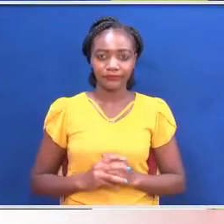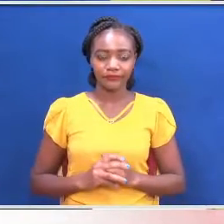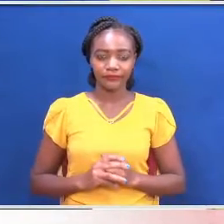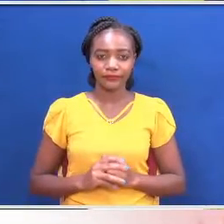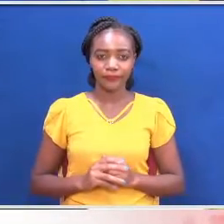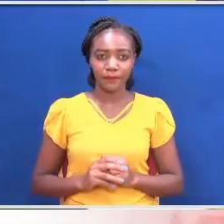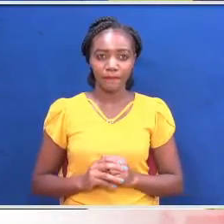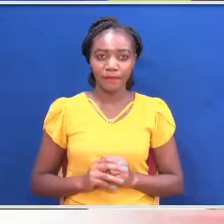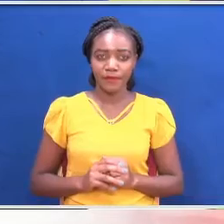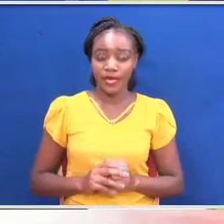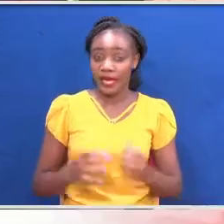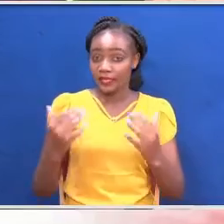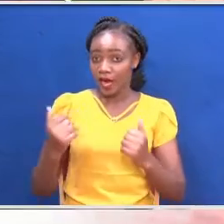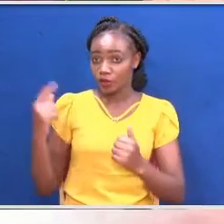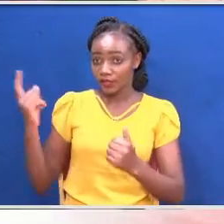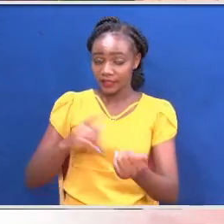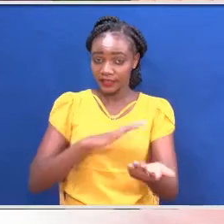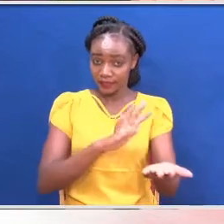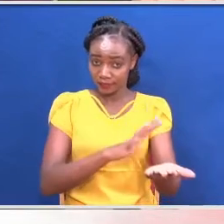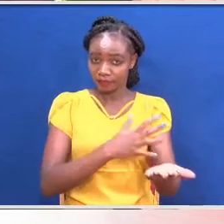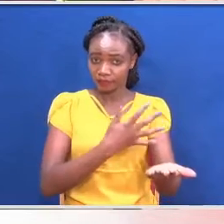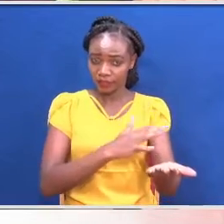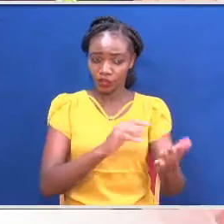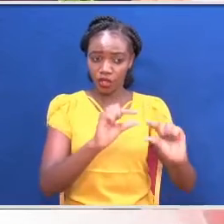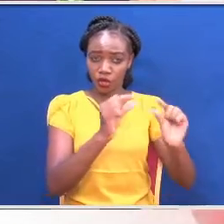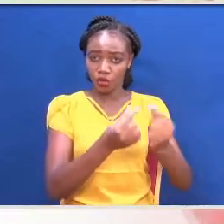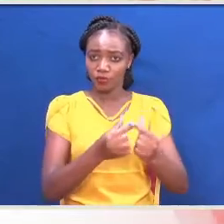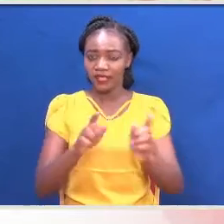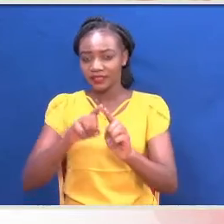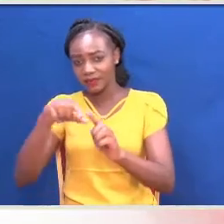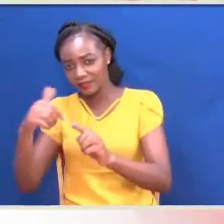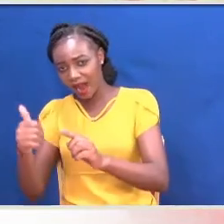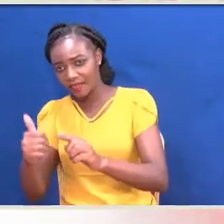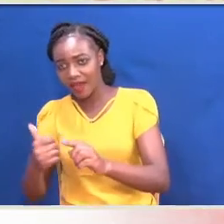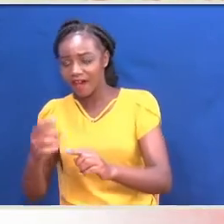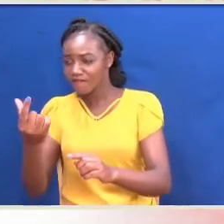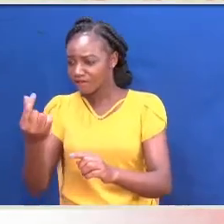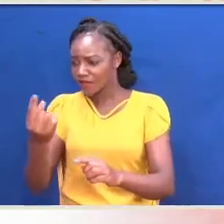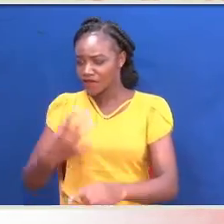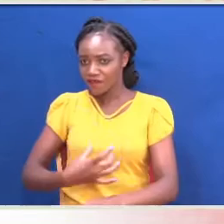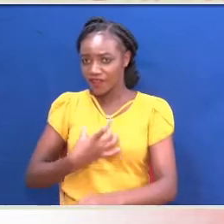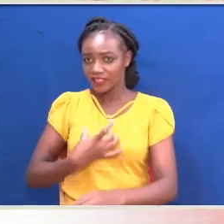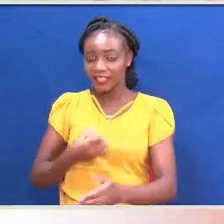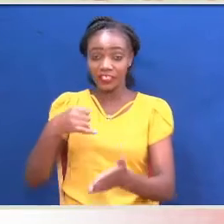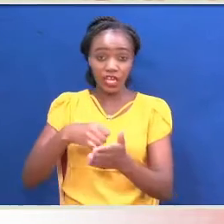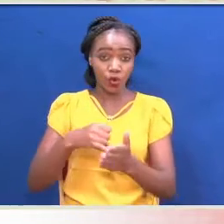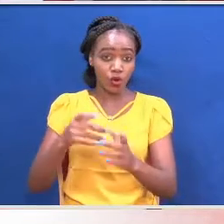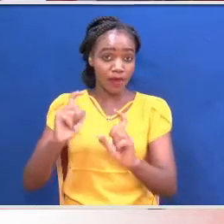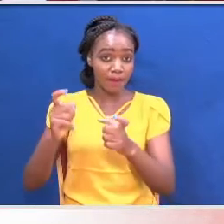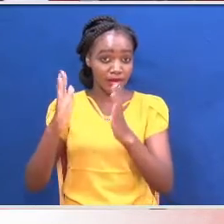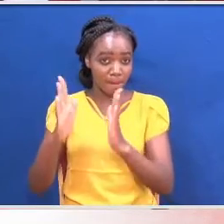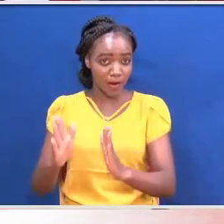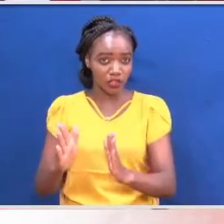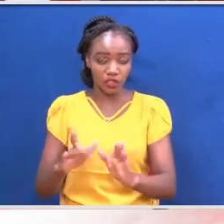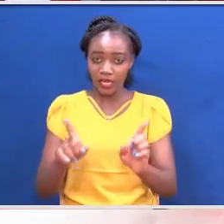With just a band, a few invited guests, among them top government and labor officials, journalists and its occupant,